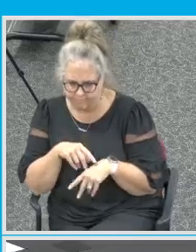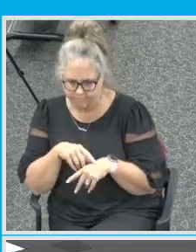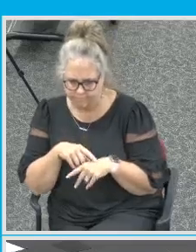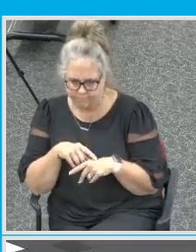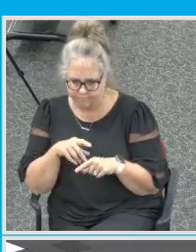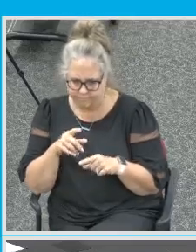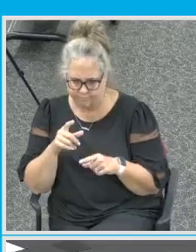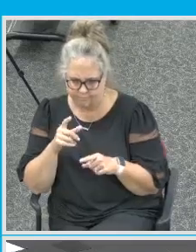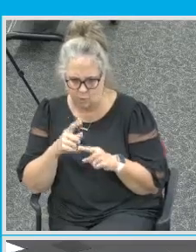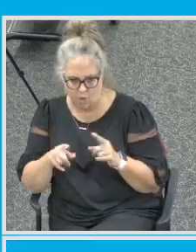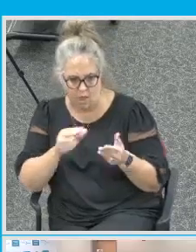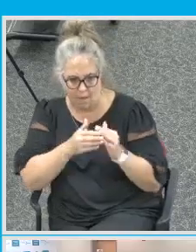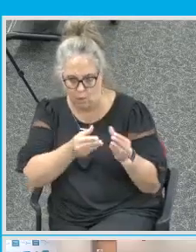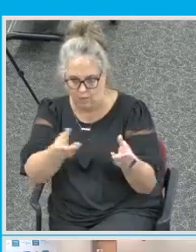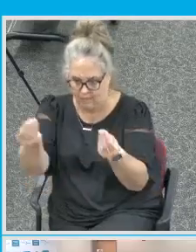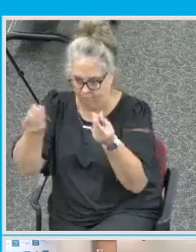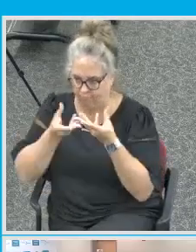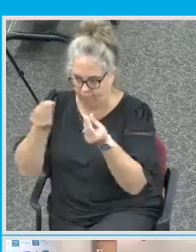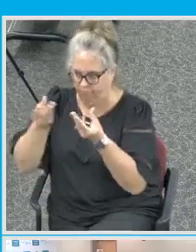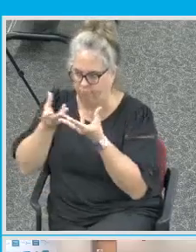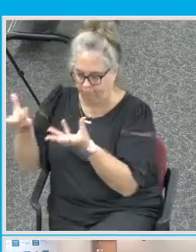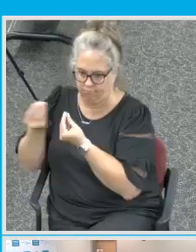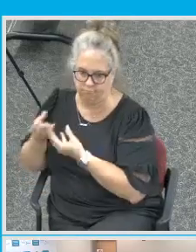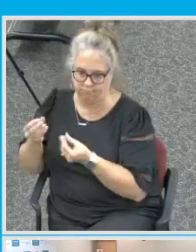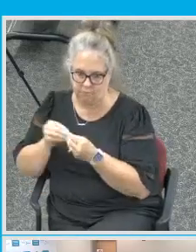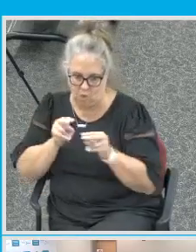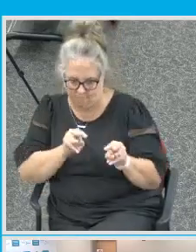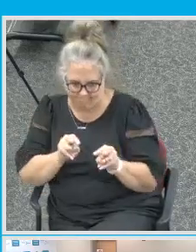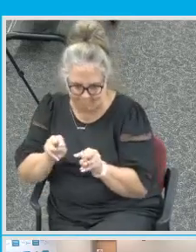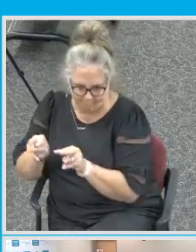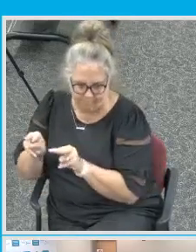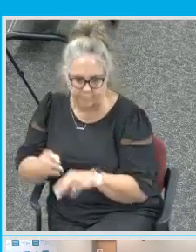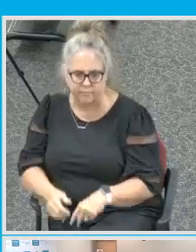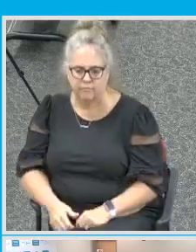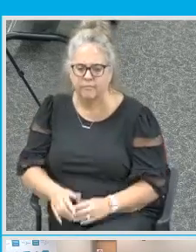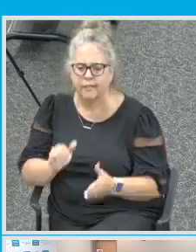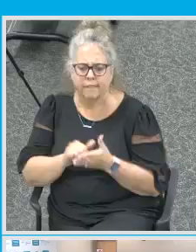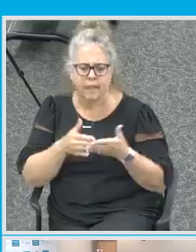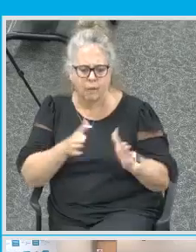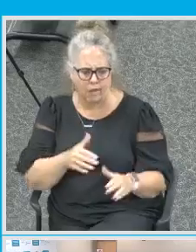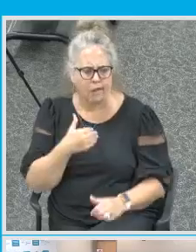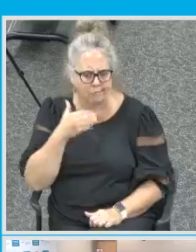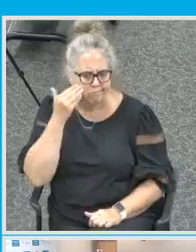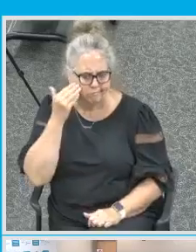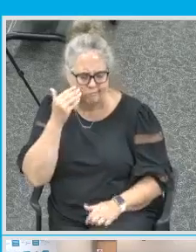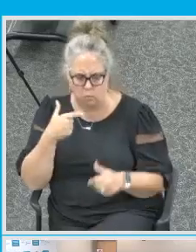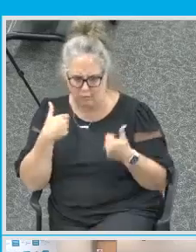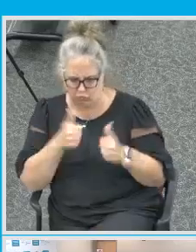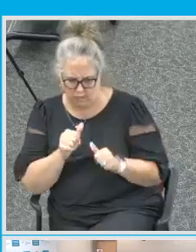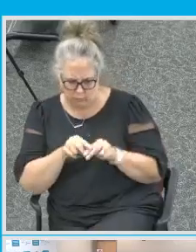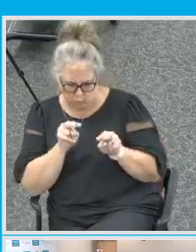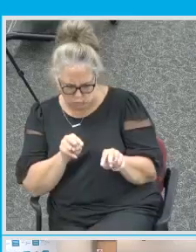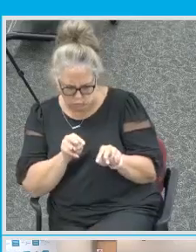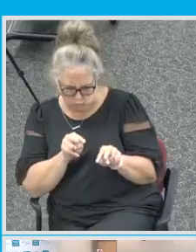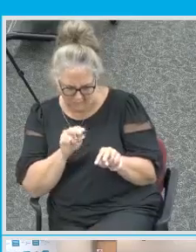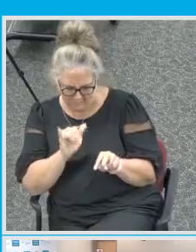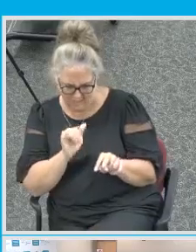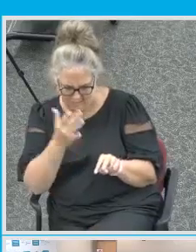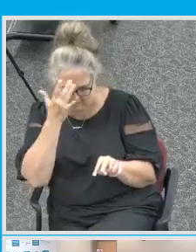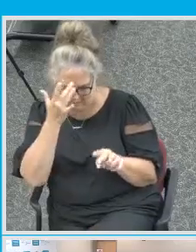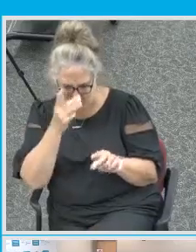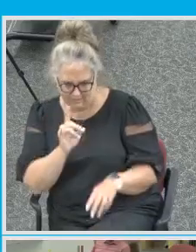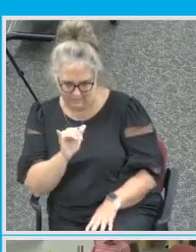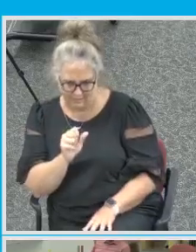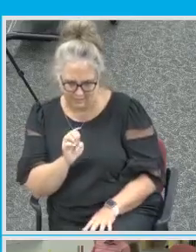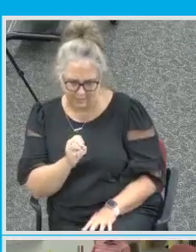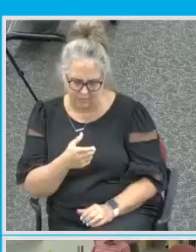us. So here at El Paso County, one of the ways that we really try and monitor the virus is what is